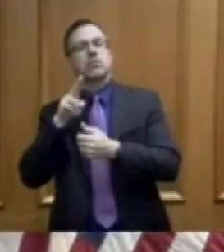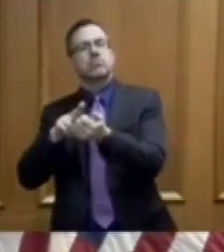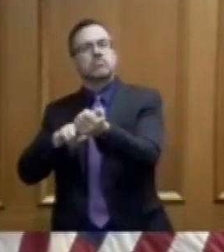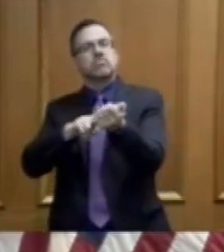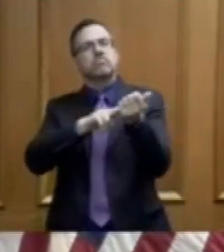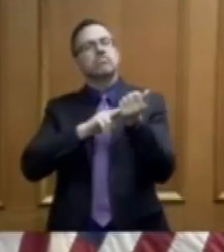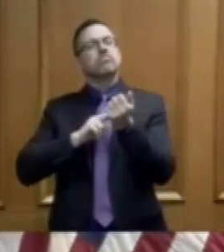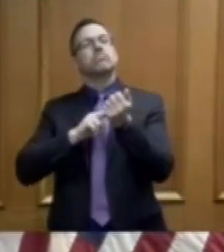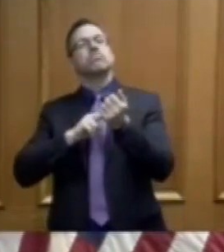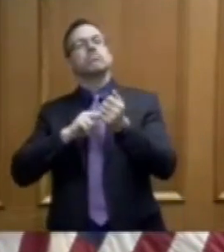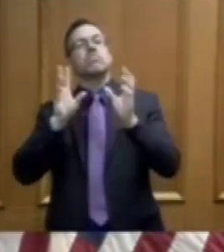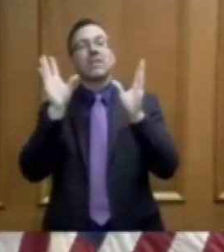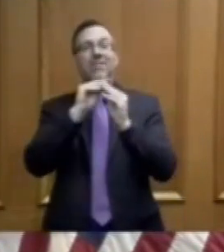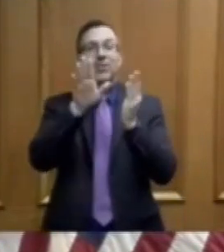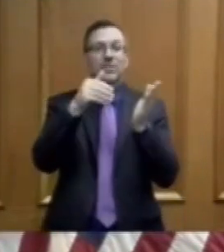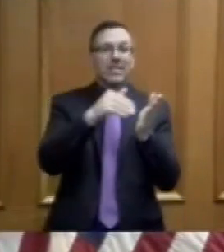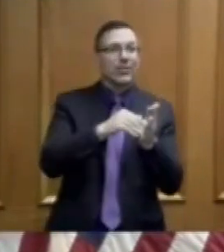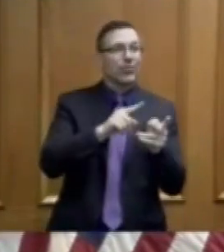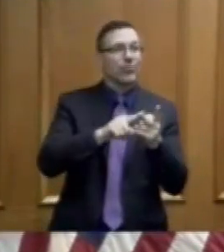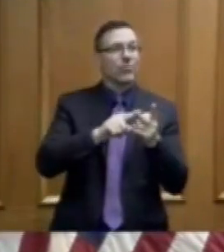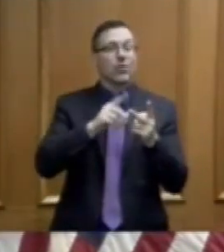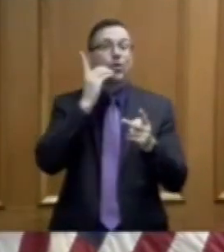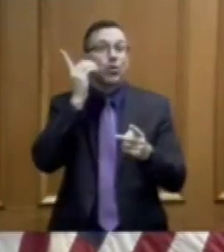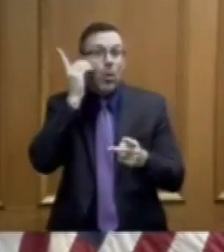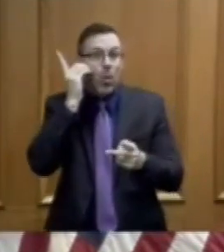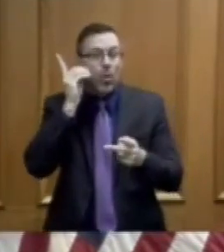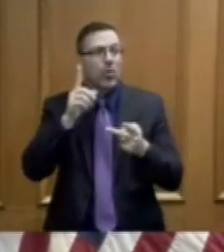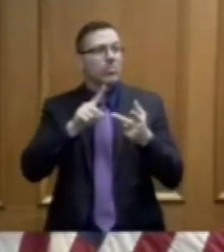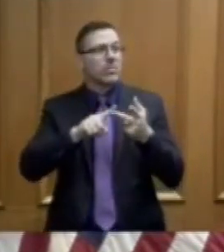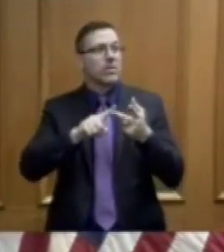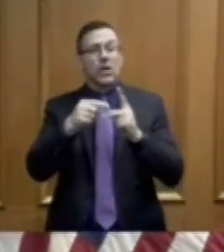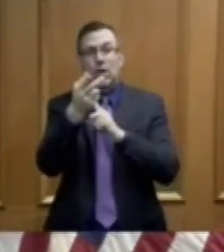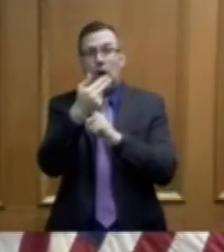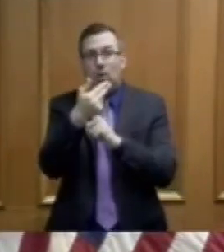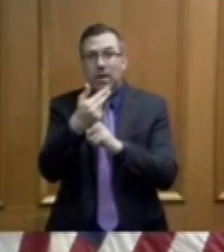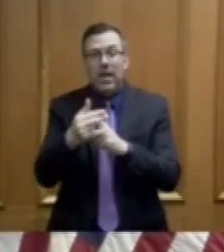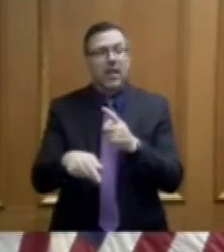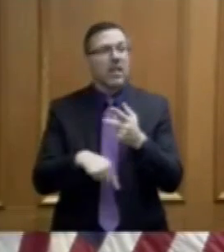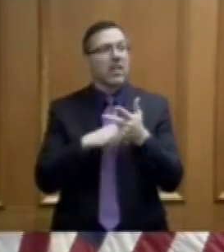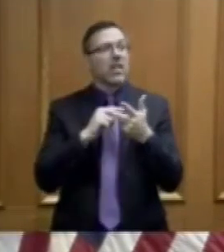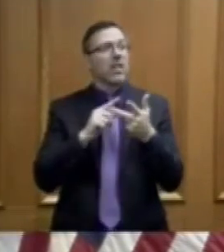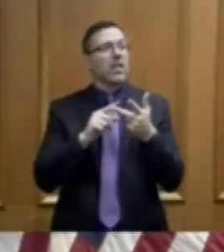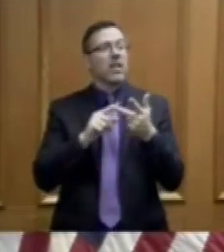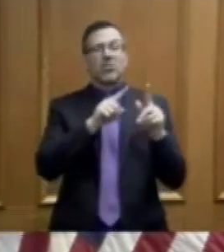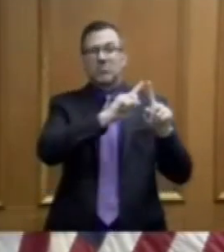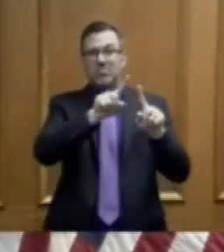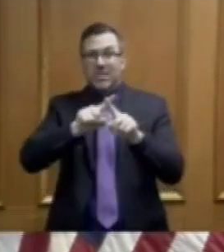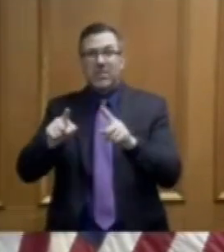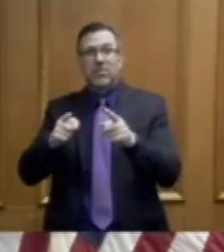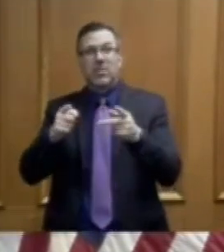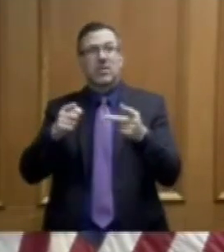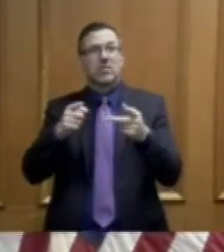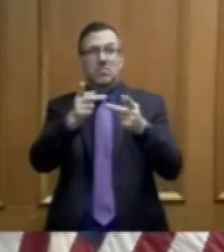centers, hotels, dorm facilities. They've been assessing potential sites in our major cities and making recommendations about